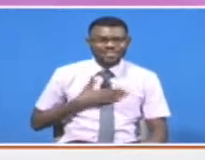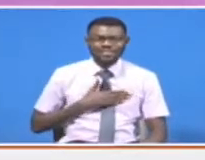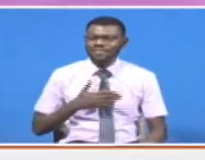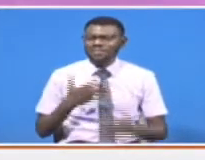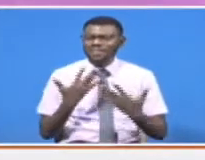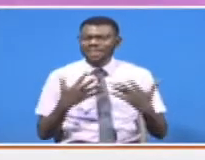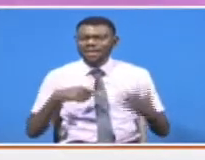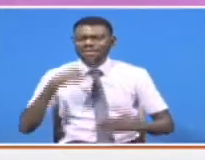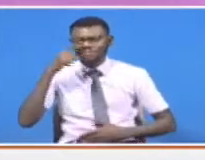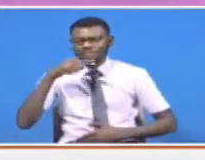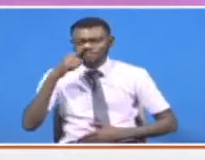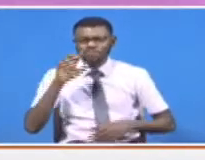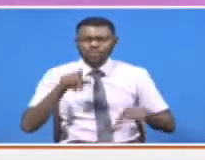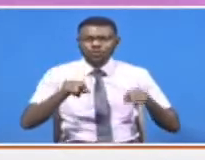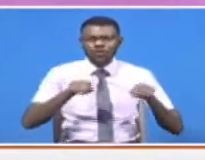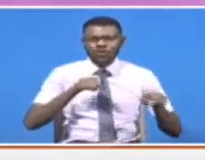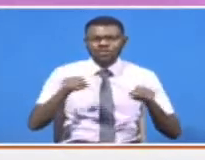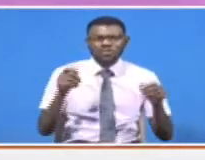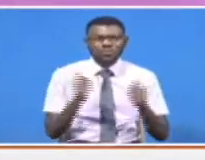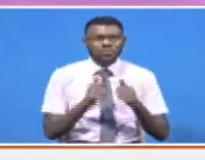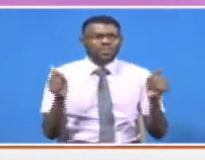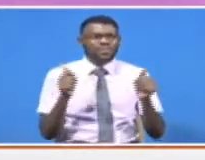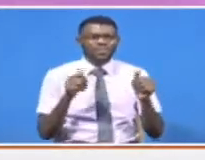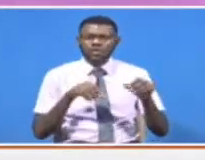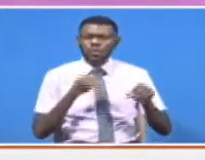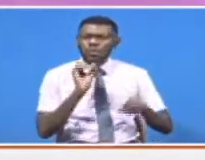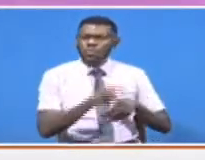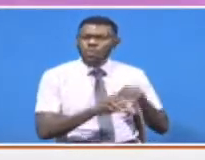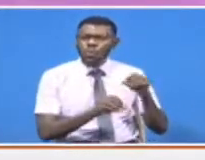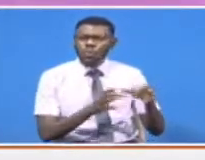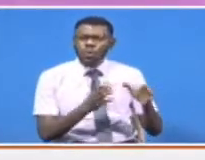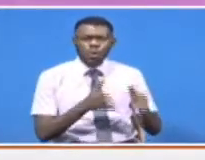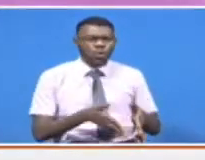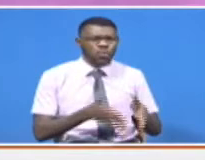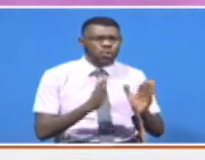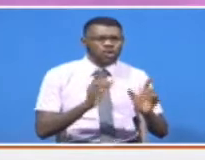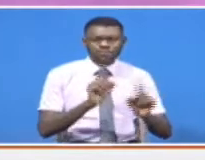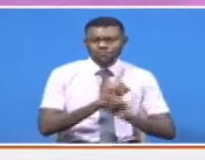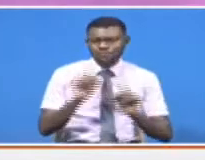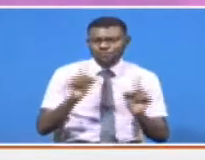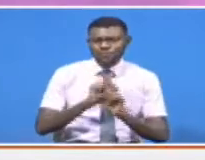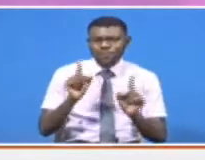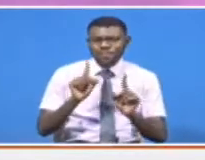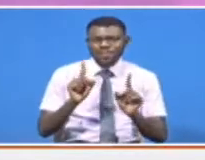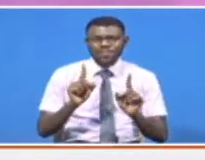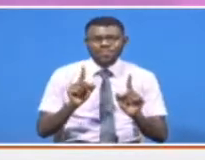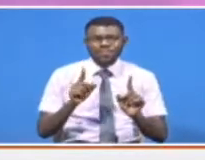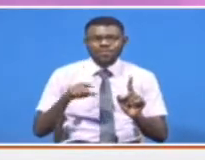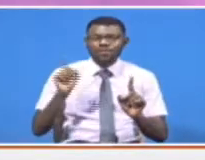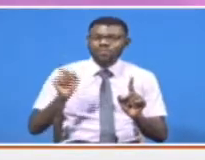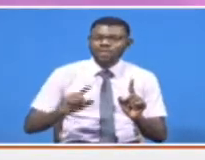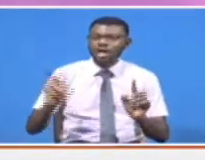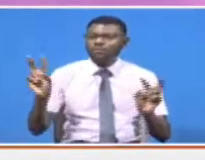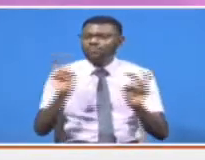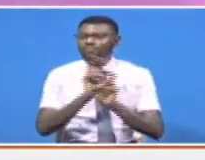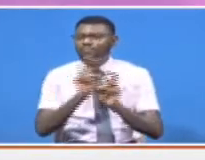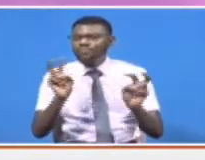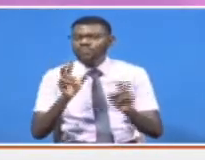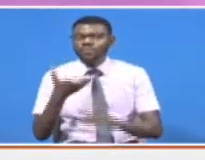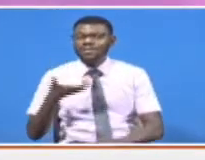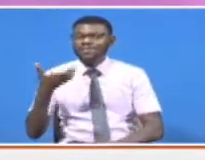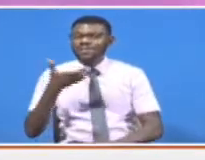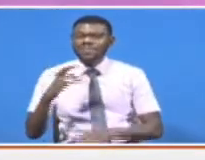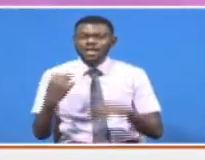management affairs out of that place completely. So we are still going to look at all other stadiums,